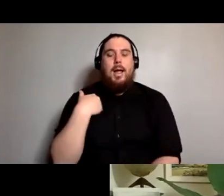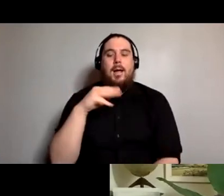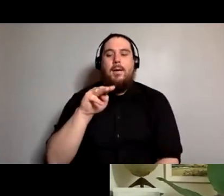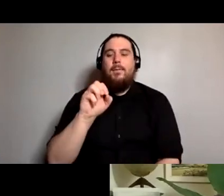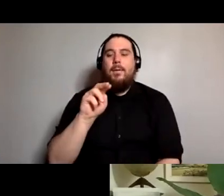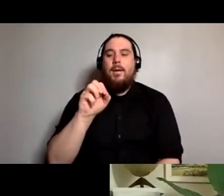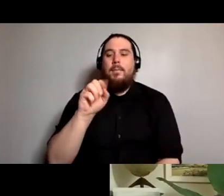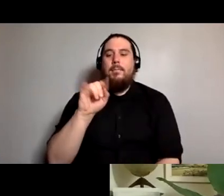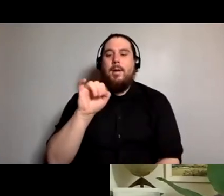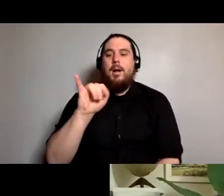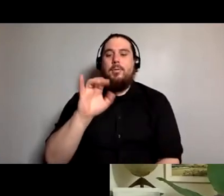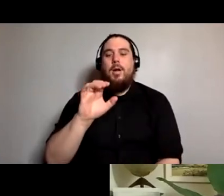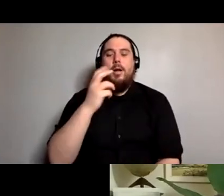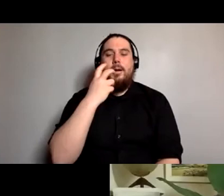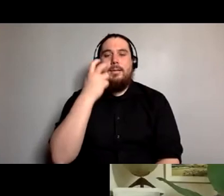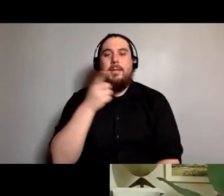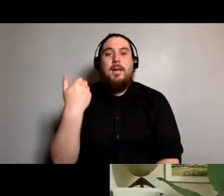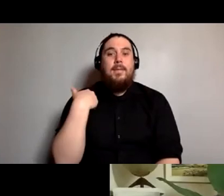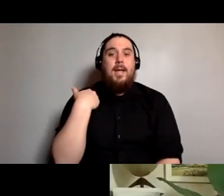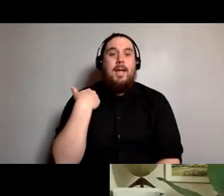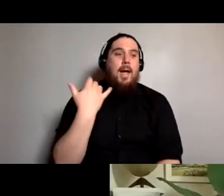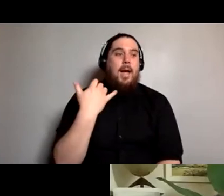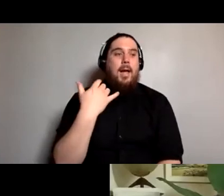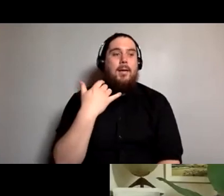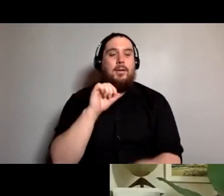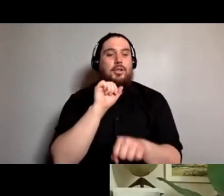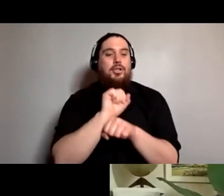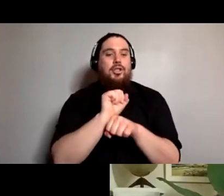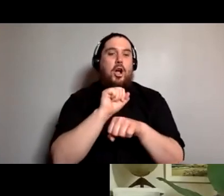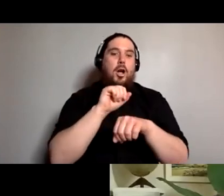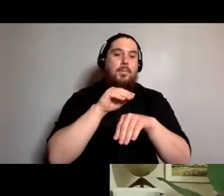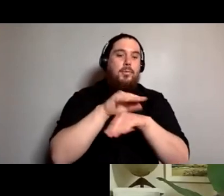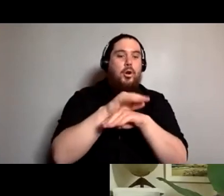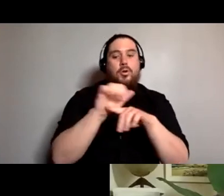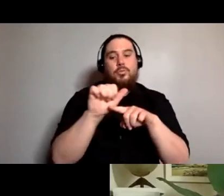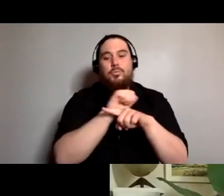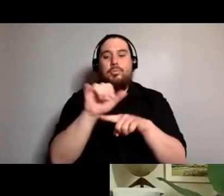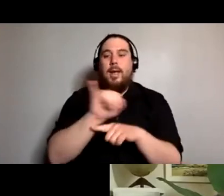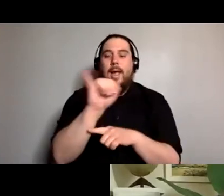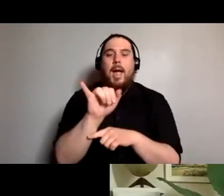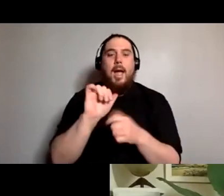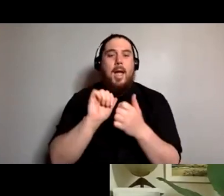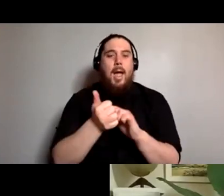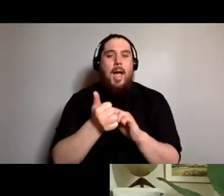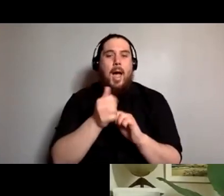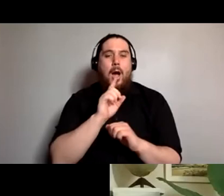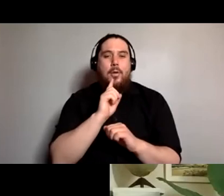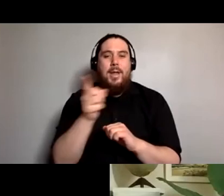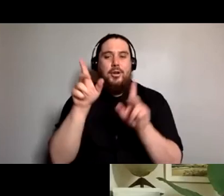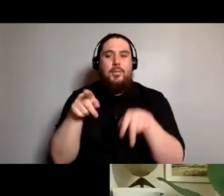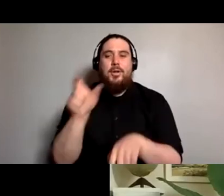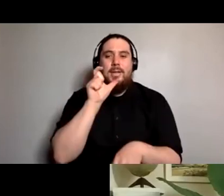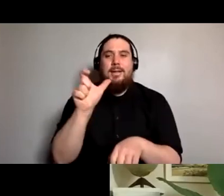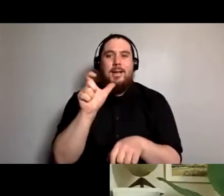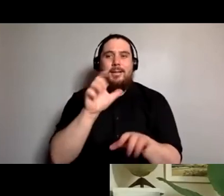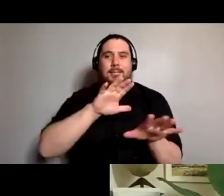job interview coaching and AI, is there a discussion around how to make sure that person doesn't come out of the experience sounding or looking